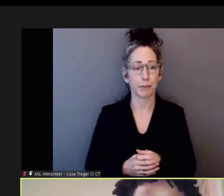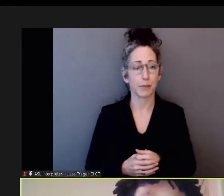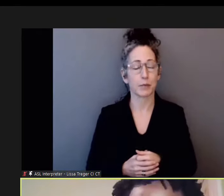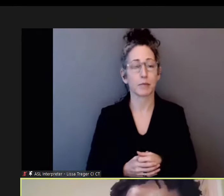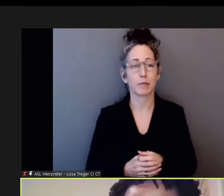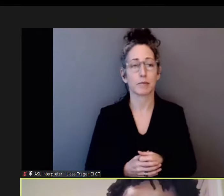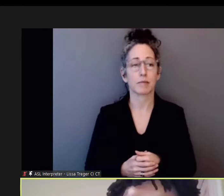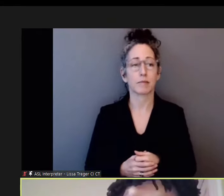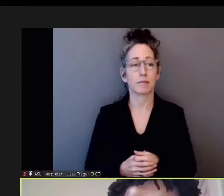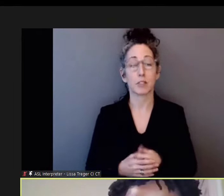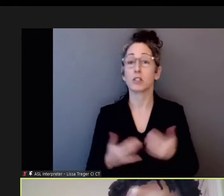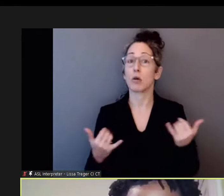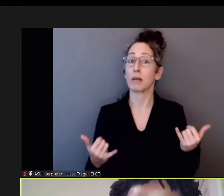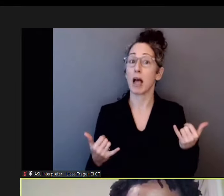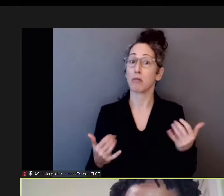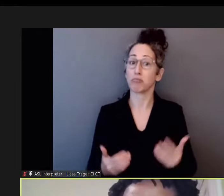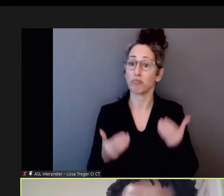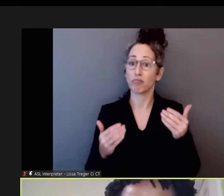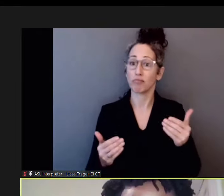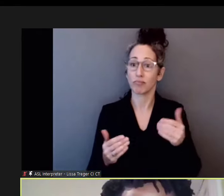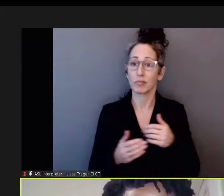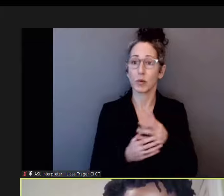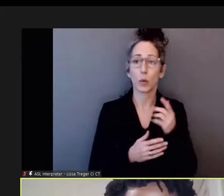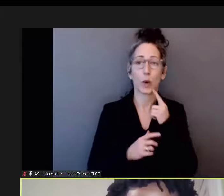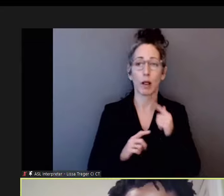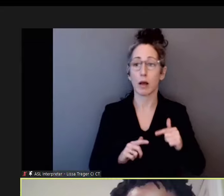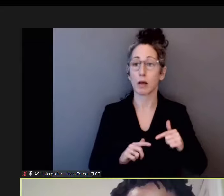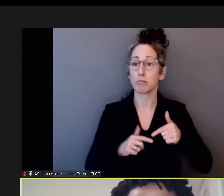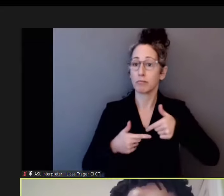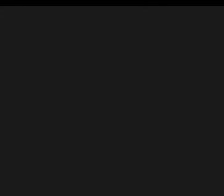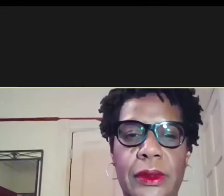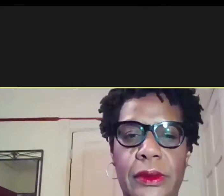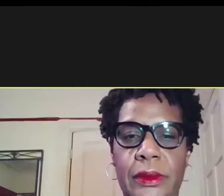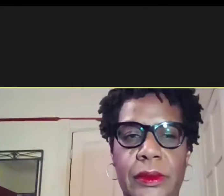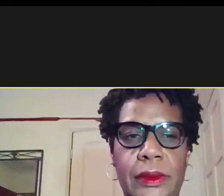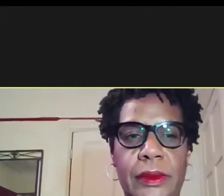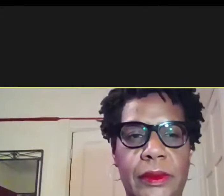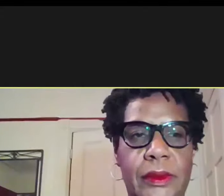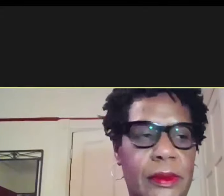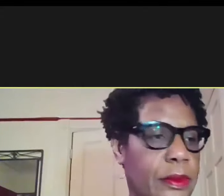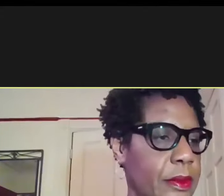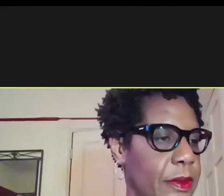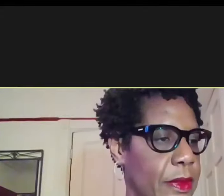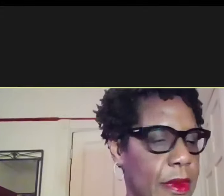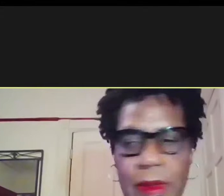So without further ado, I'm going to turn it over to Dr. Heyer.